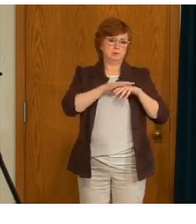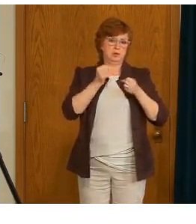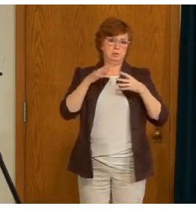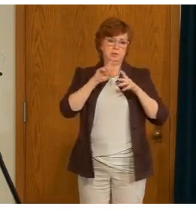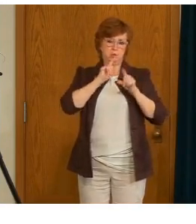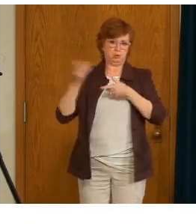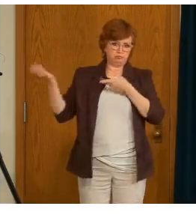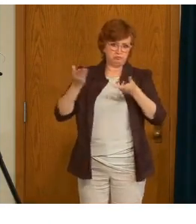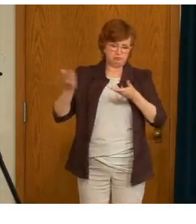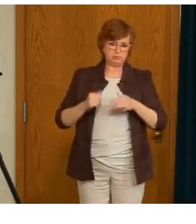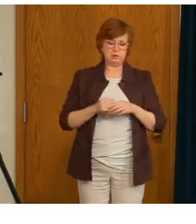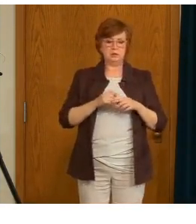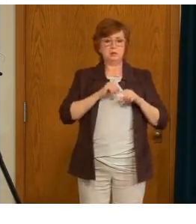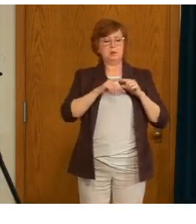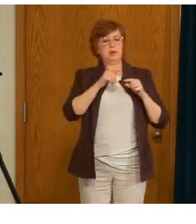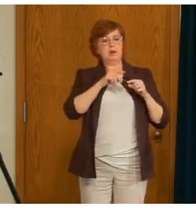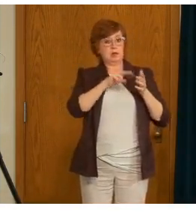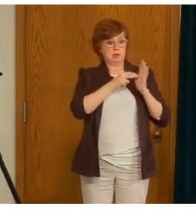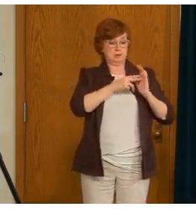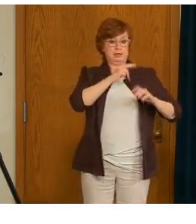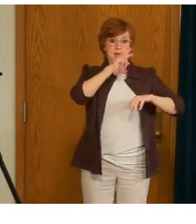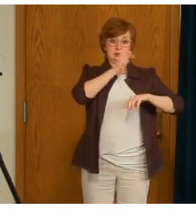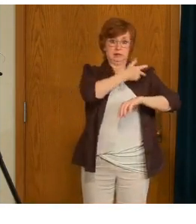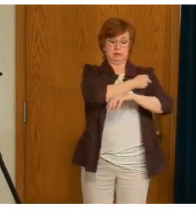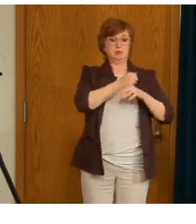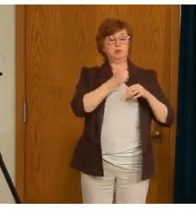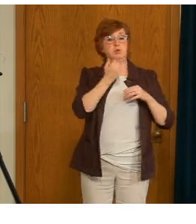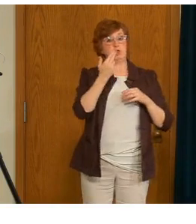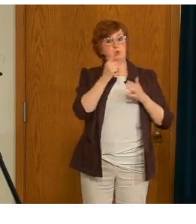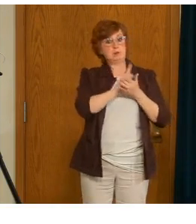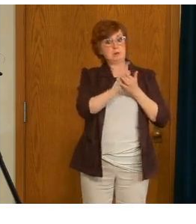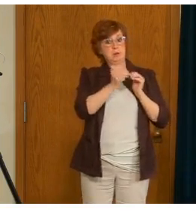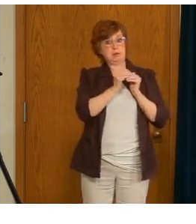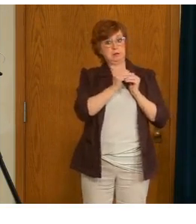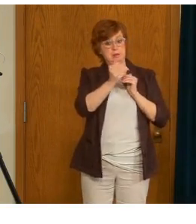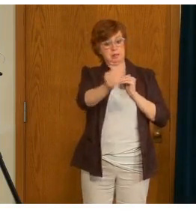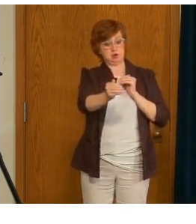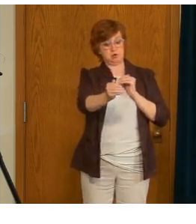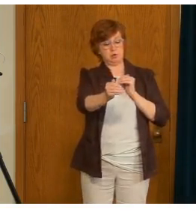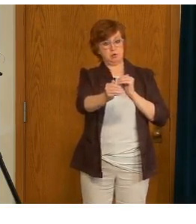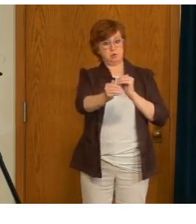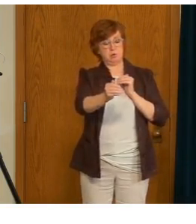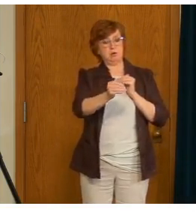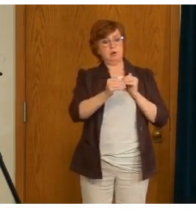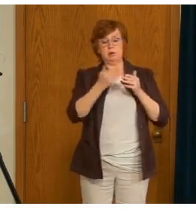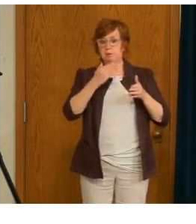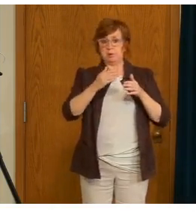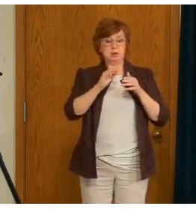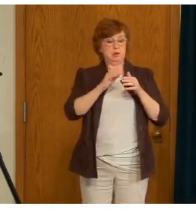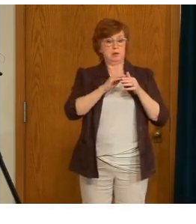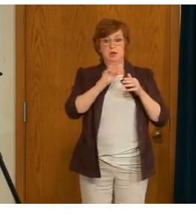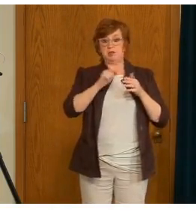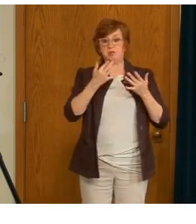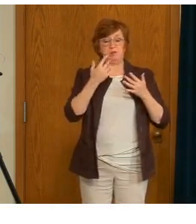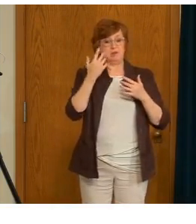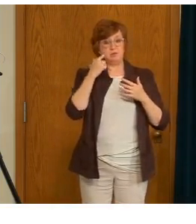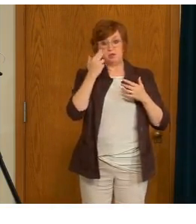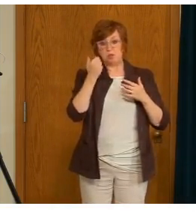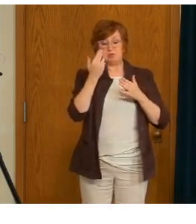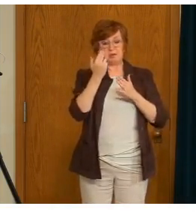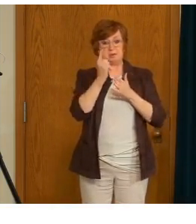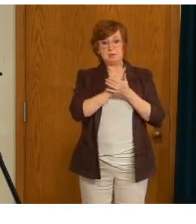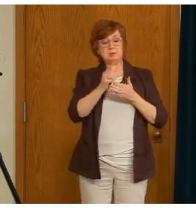date of their first dose. It could happen even sooner than that, depending on vaccine supply. We will let everyone